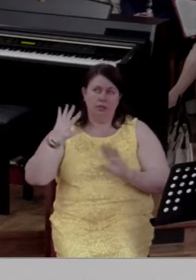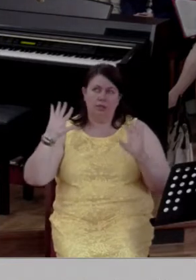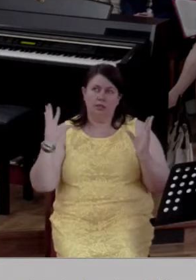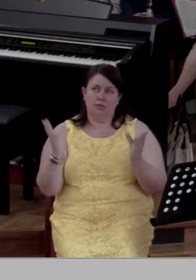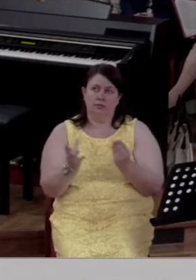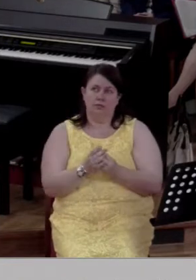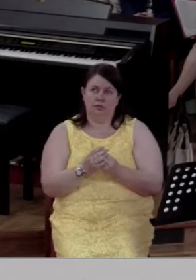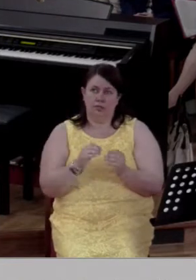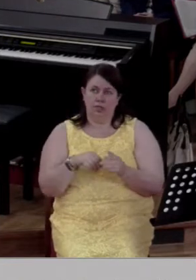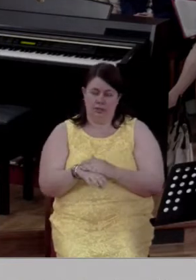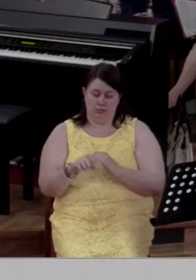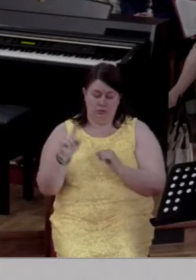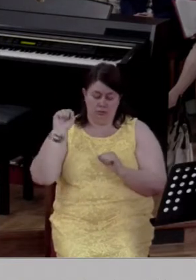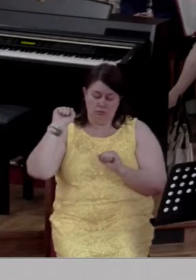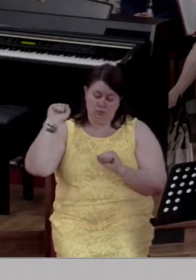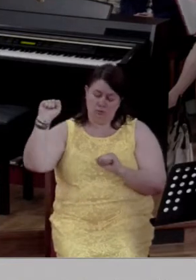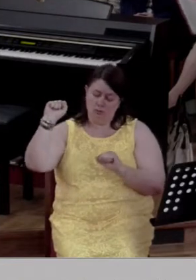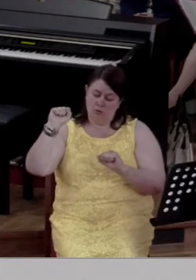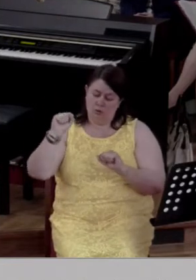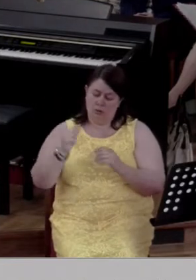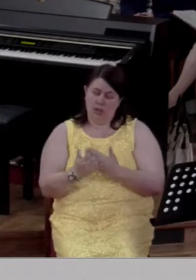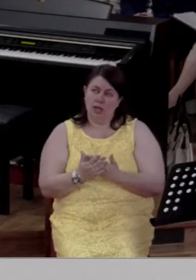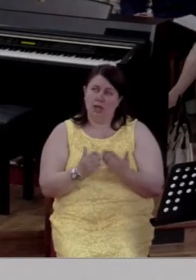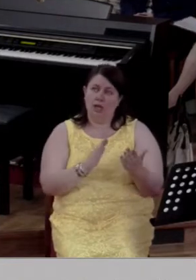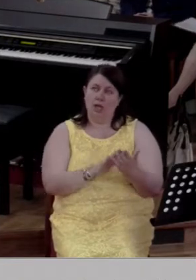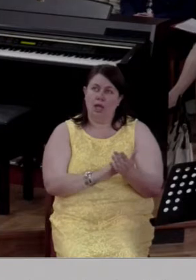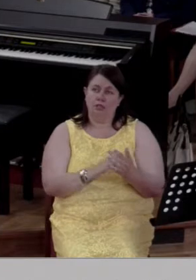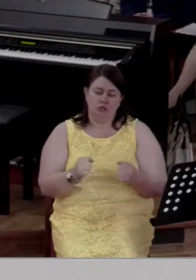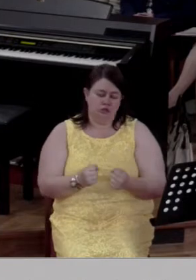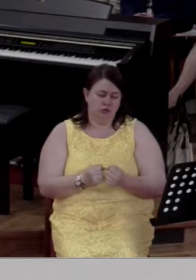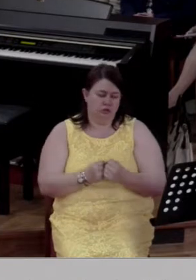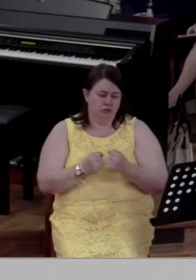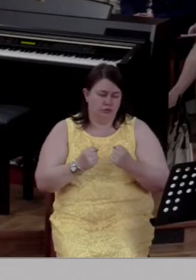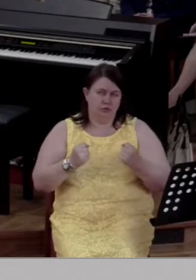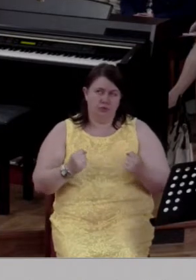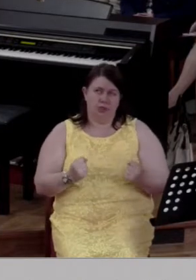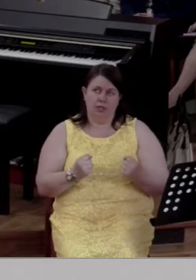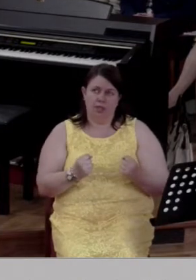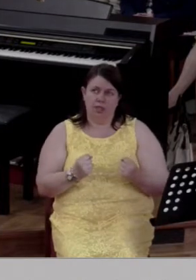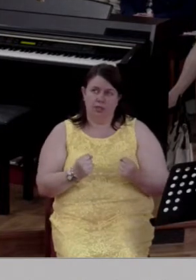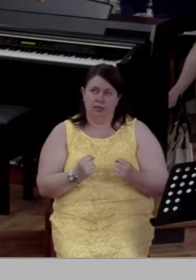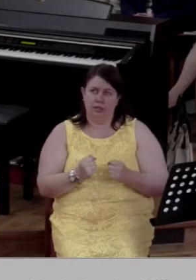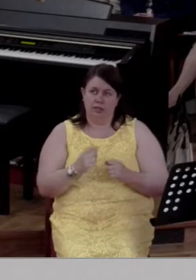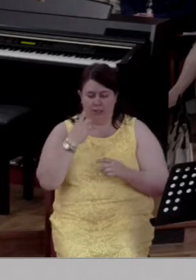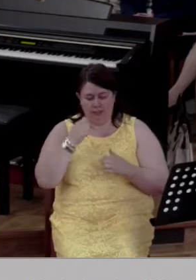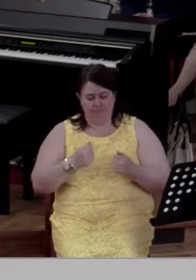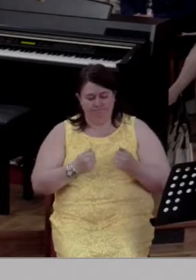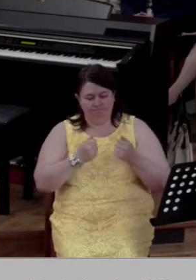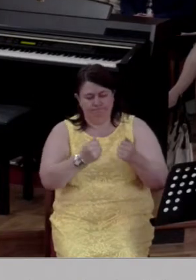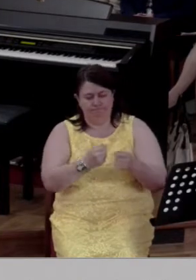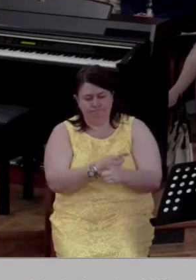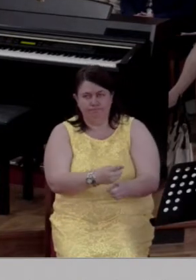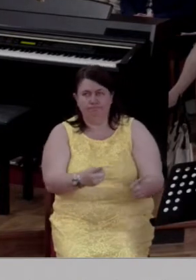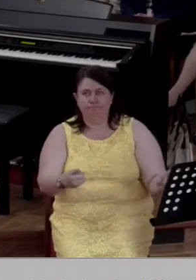In your hands are strength and power to exalt and give strength to